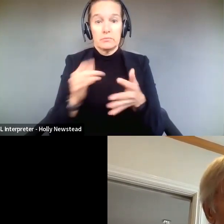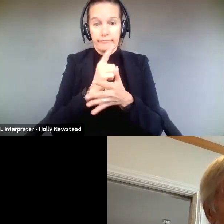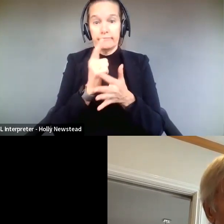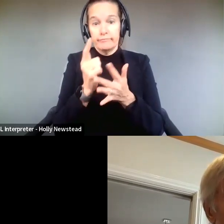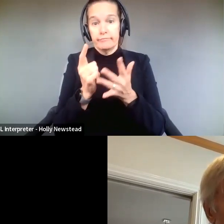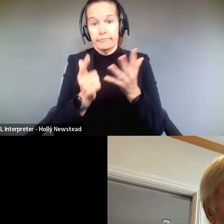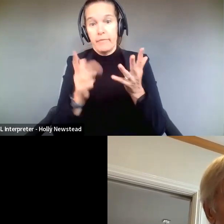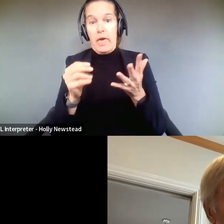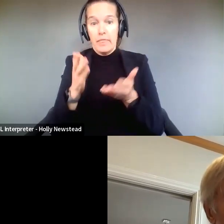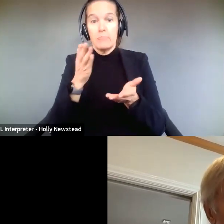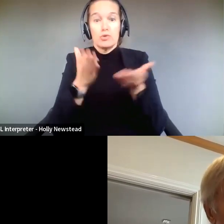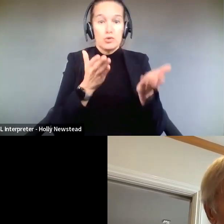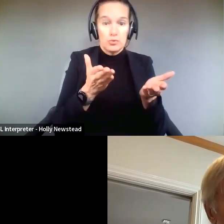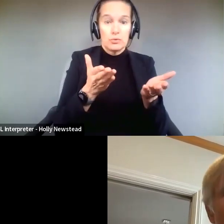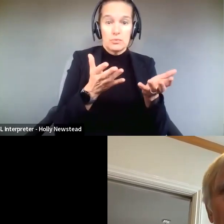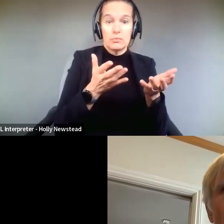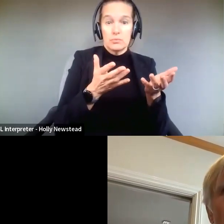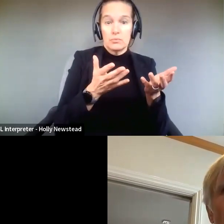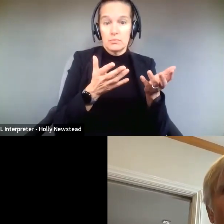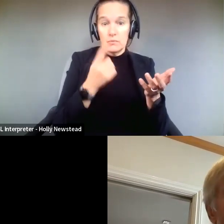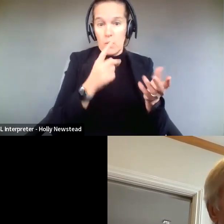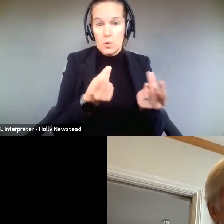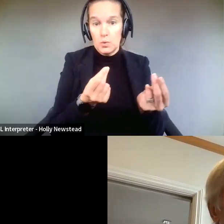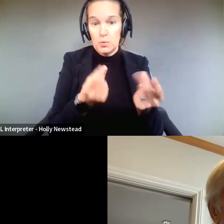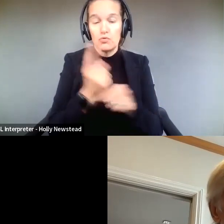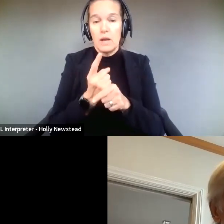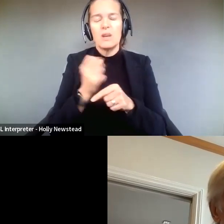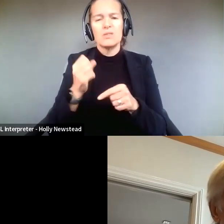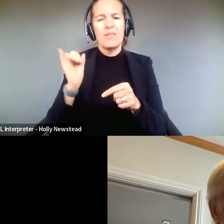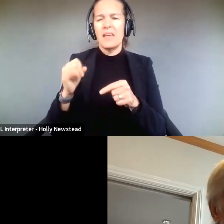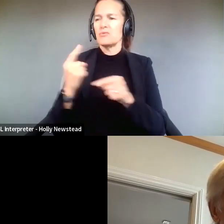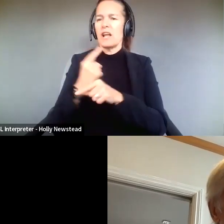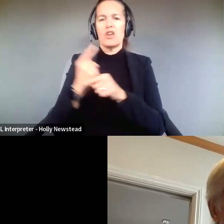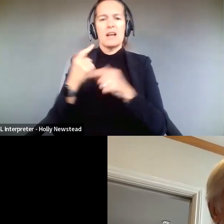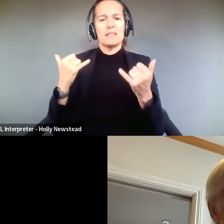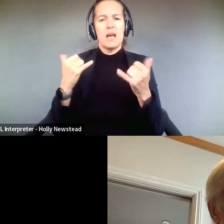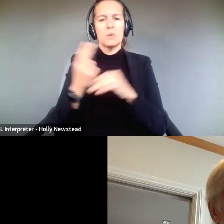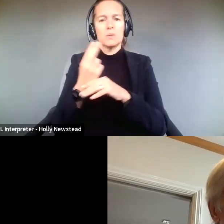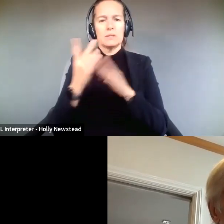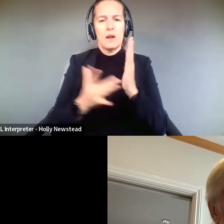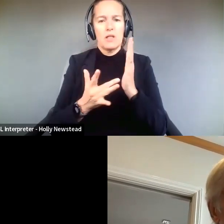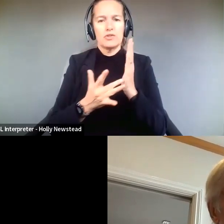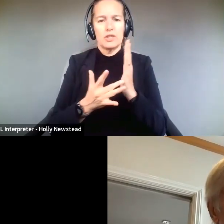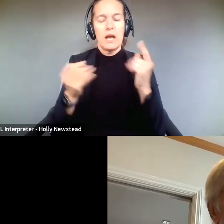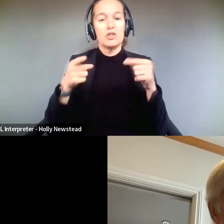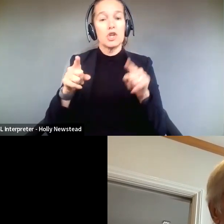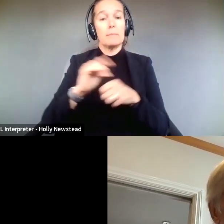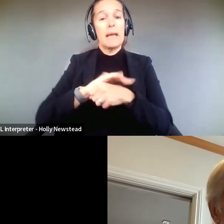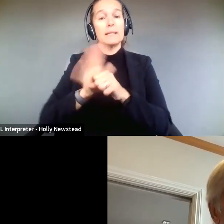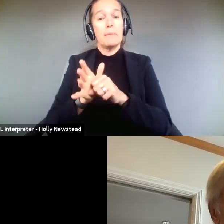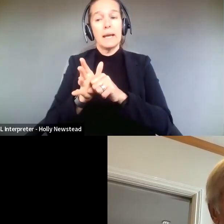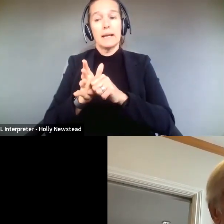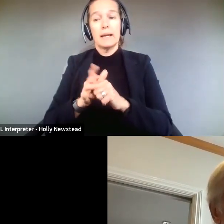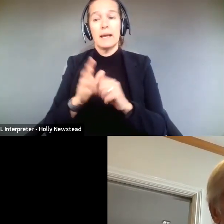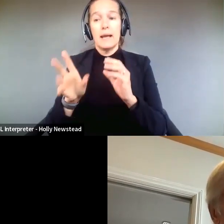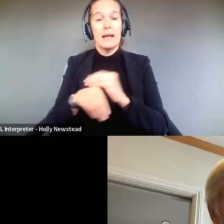produces recommended outcomes. That's been regularized using technology, and during the pandemic, telehealth is